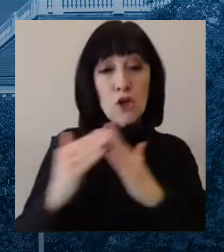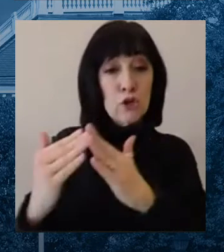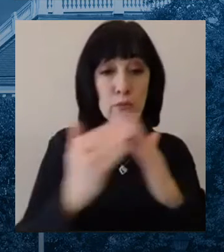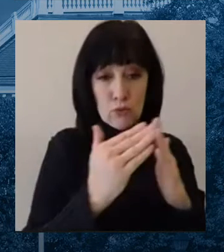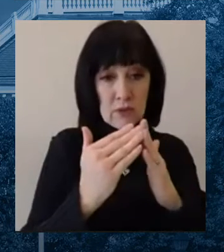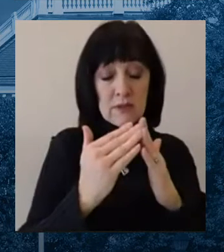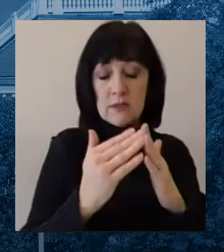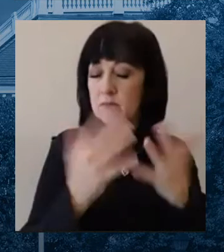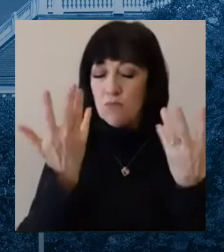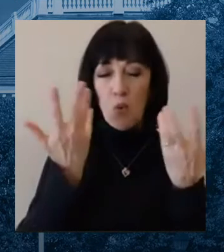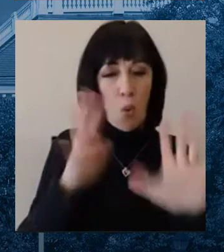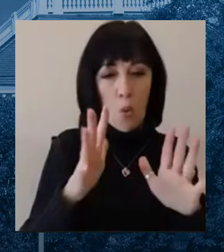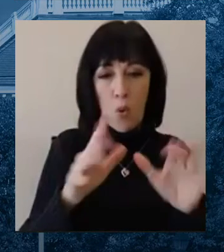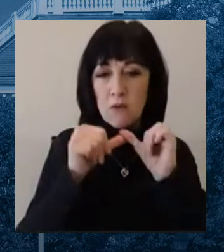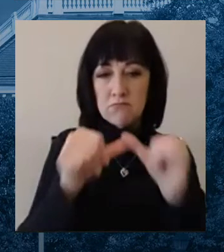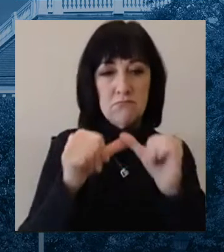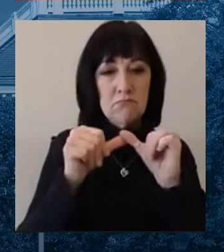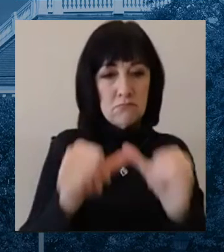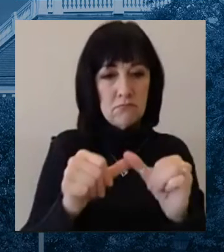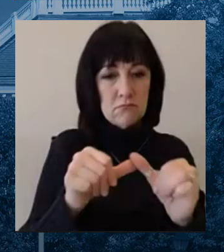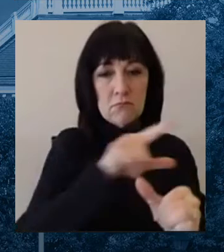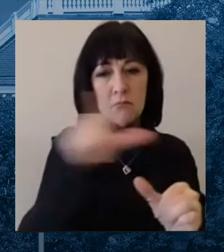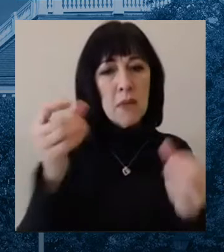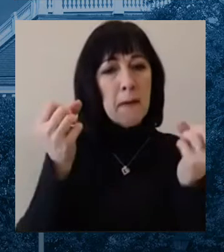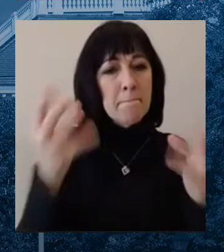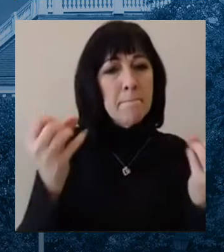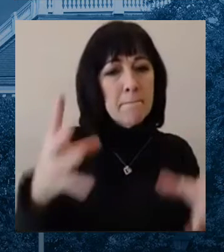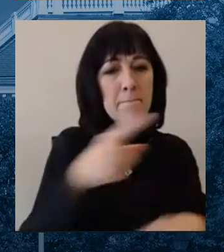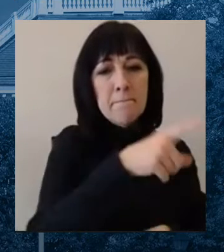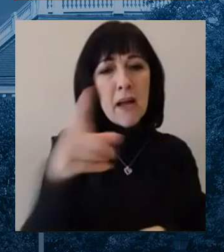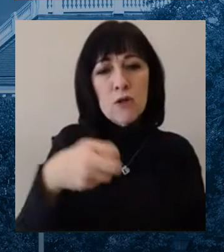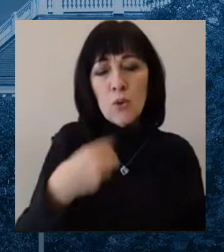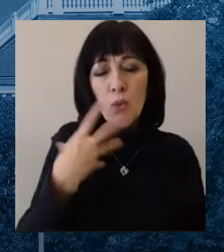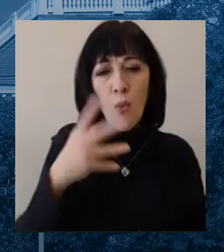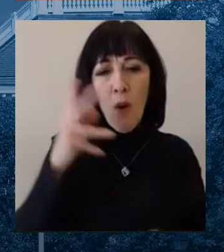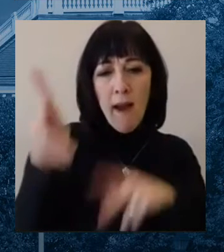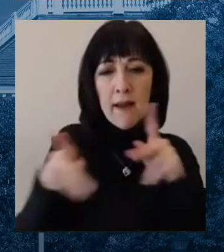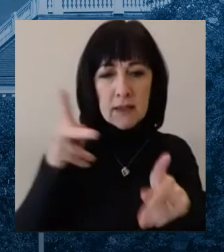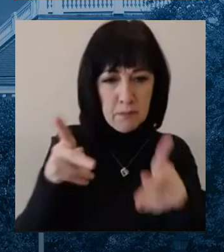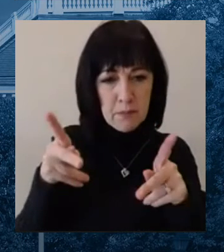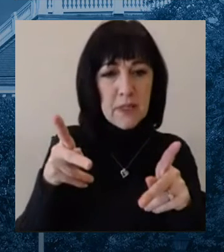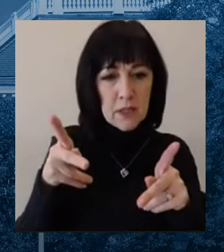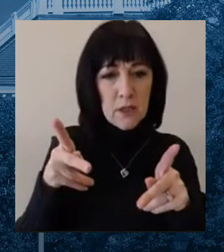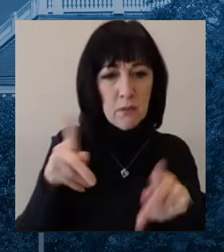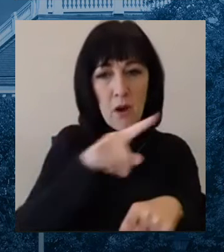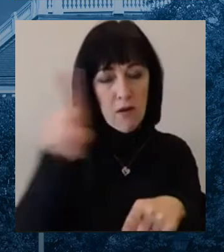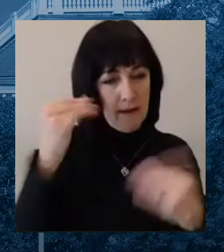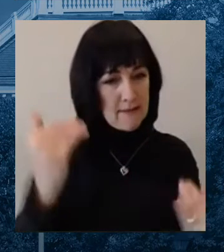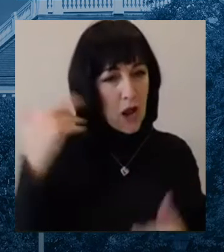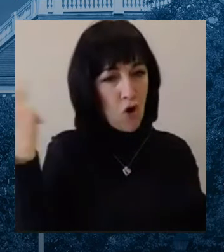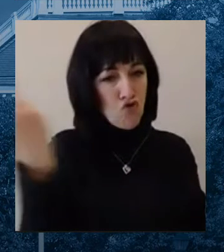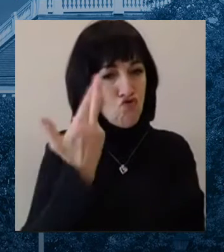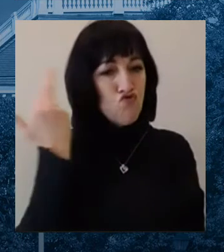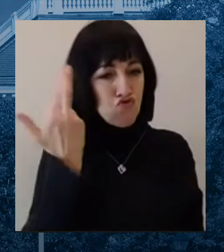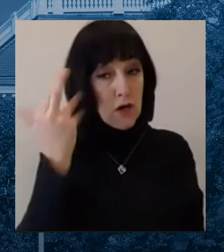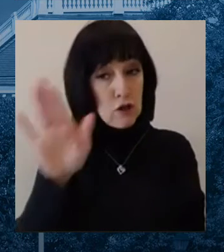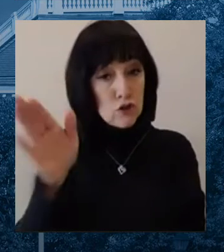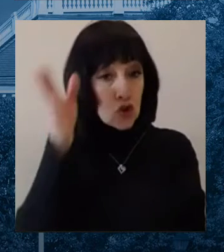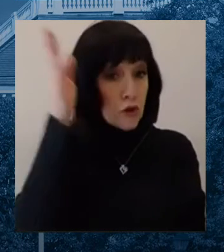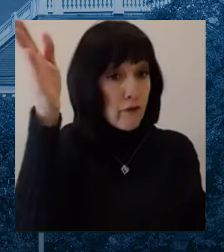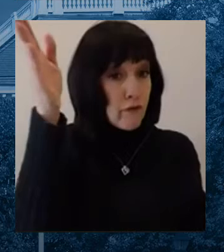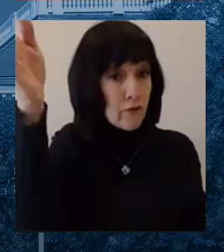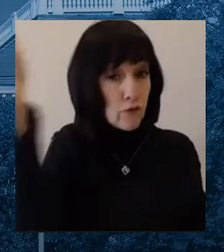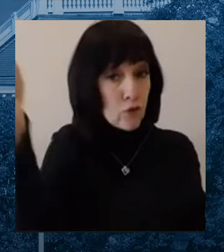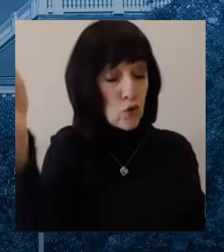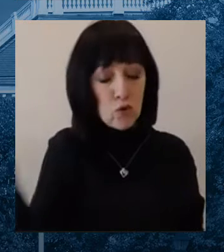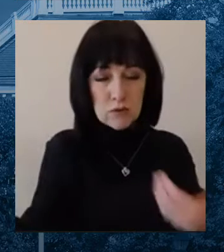people. For many of our white brothers, as evidenced by their presence here today, have come to realize that their destiny is tied up with